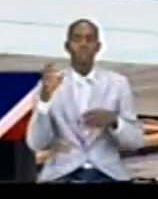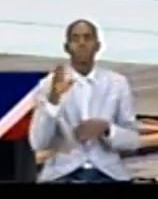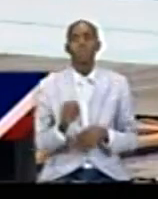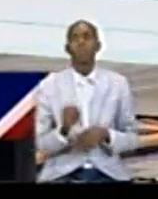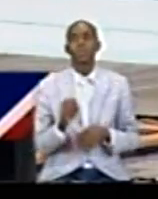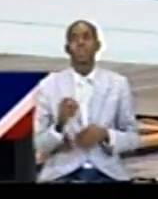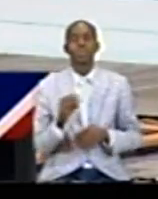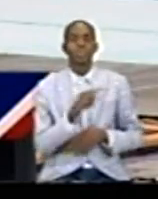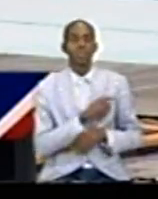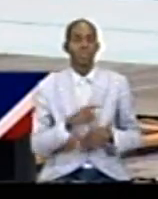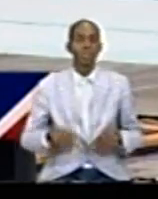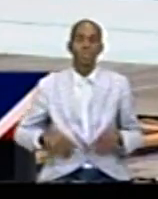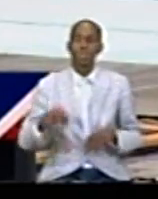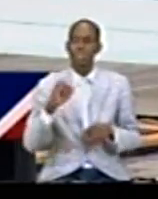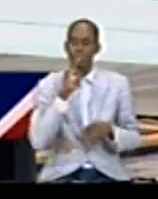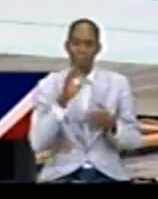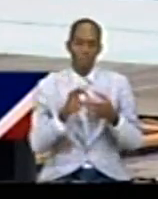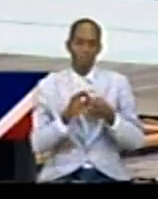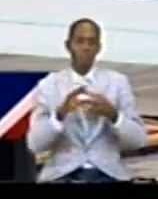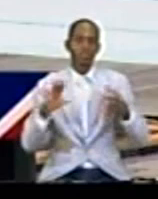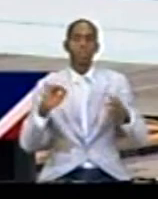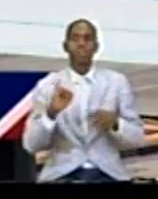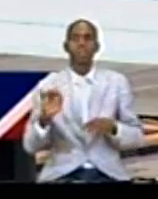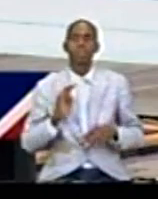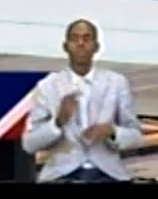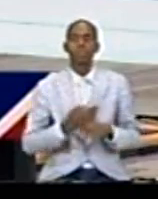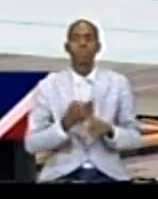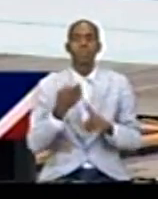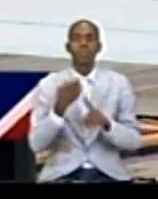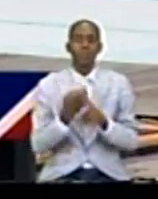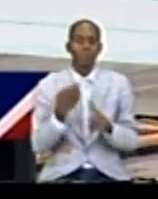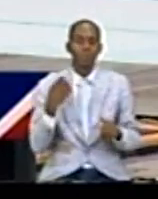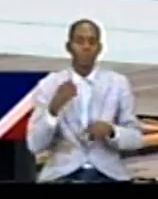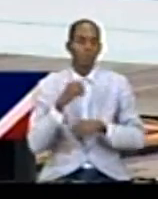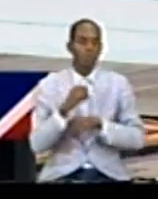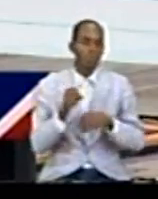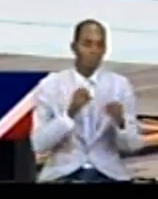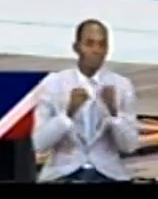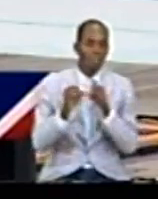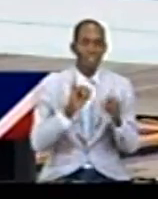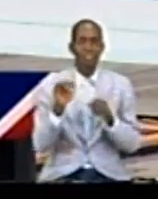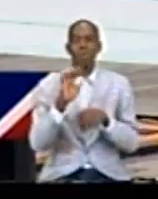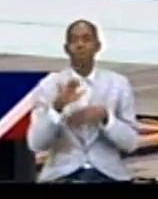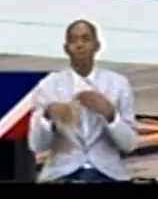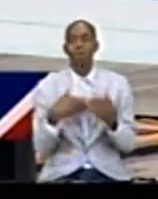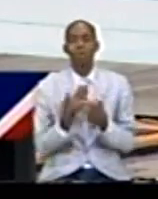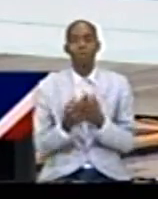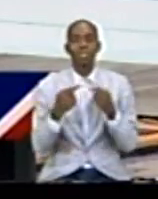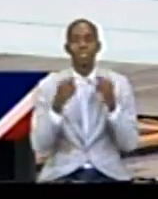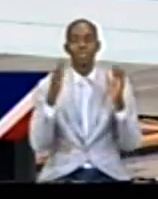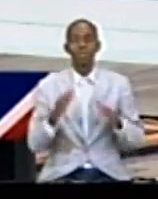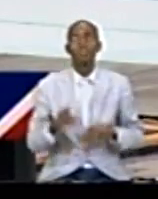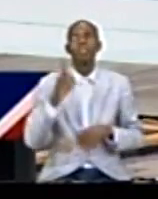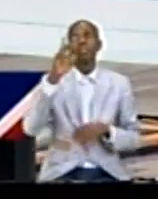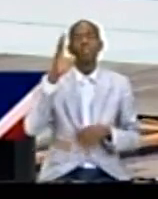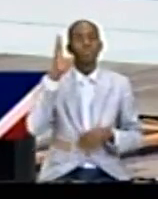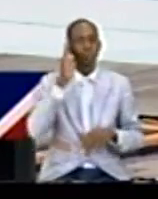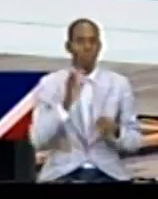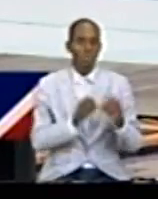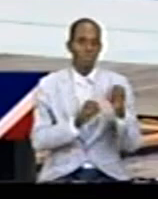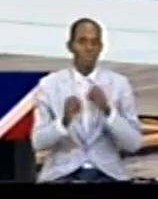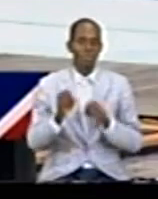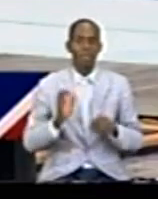The Lord is releasing us from fighting any enemy. He will fight the enemies on